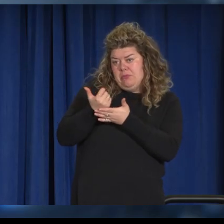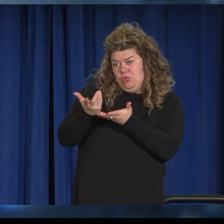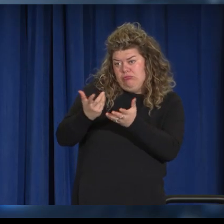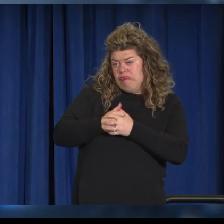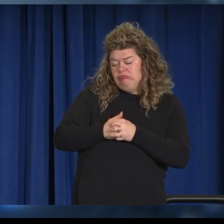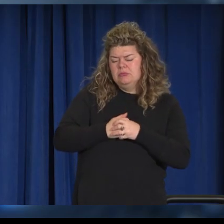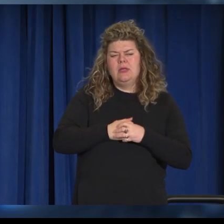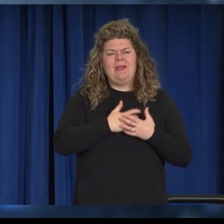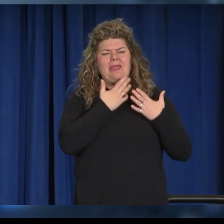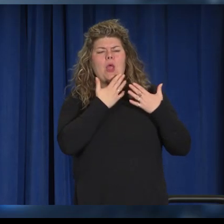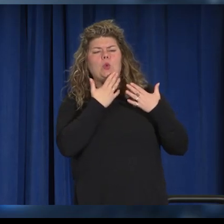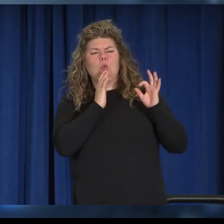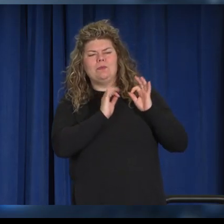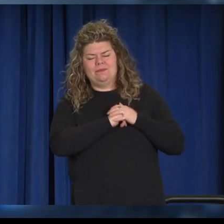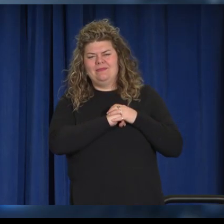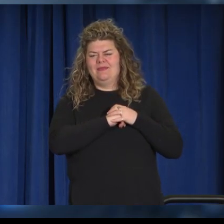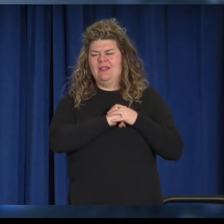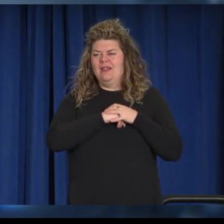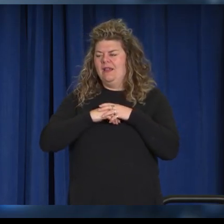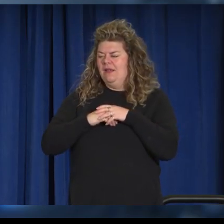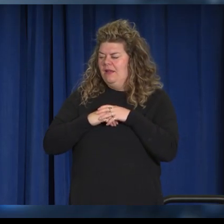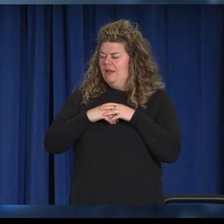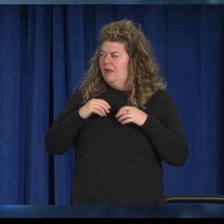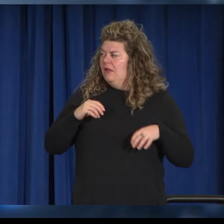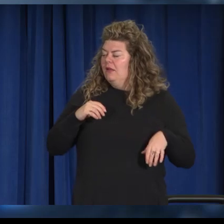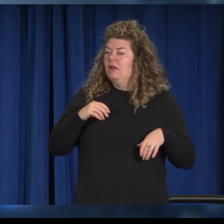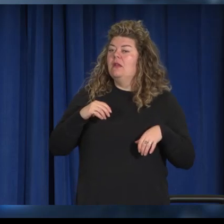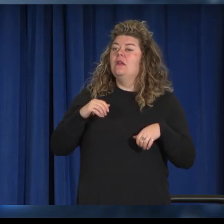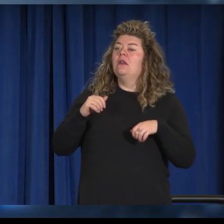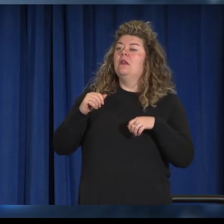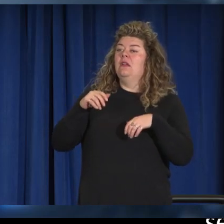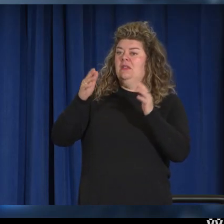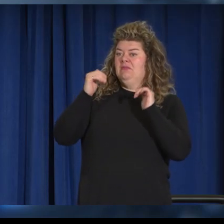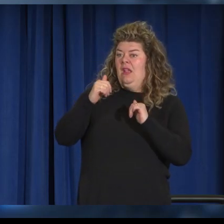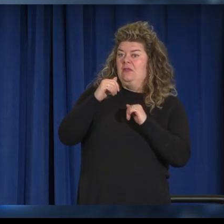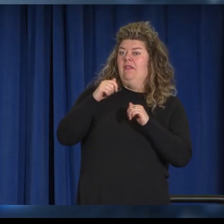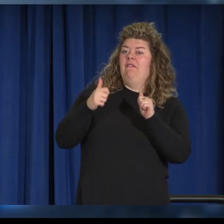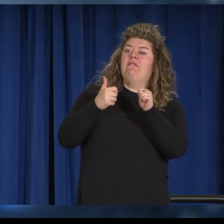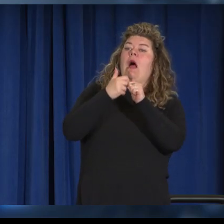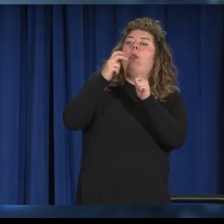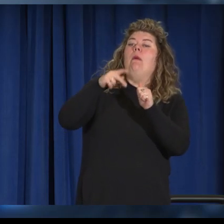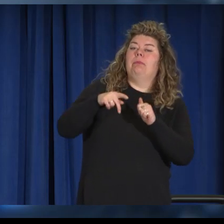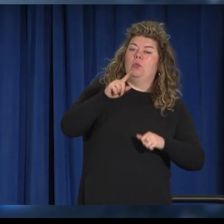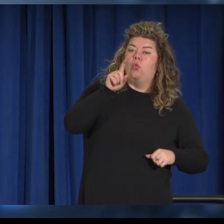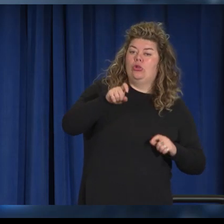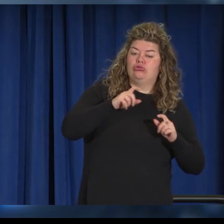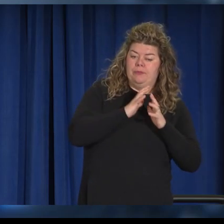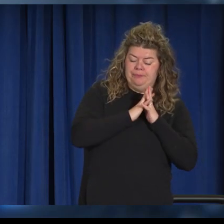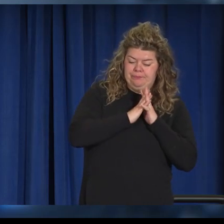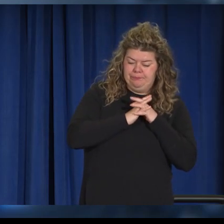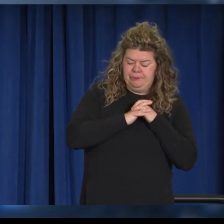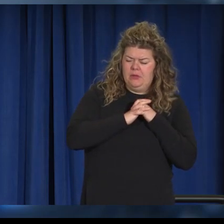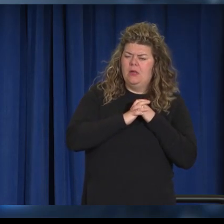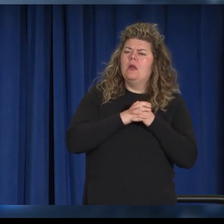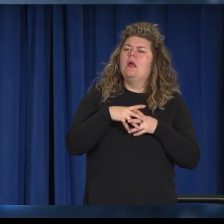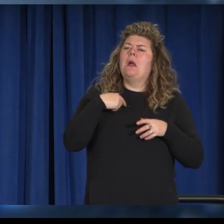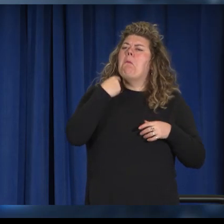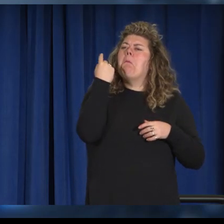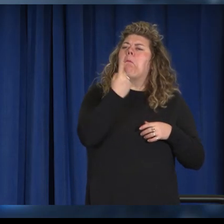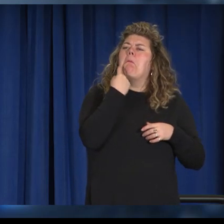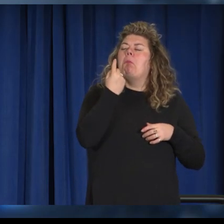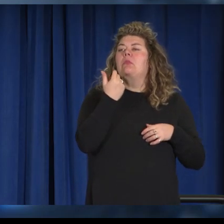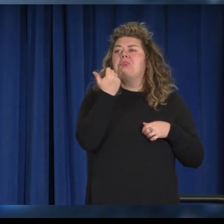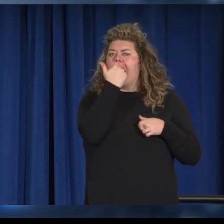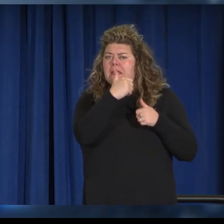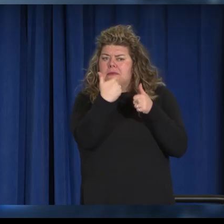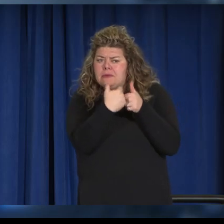Thank you. We No actually worries, have my pleasure. a follow-up question. Have there been any games or engaging